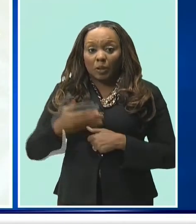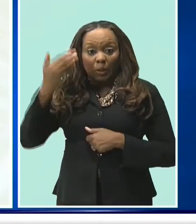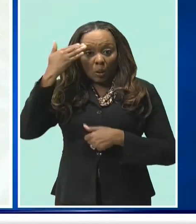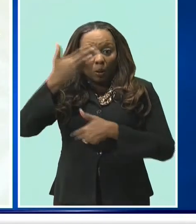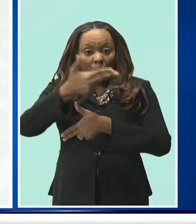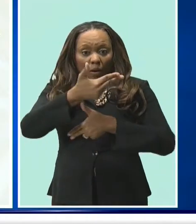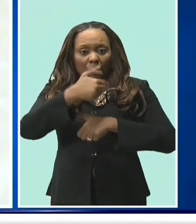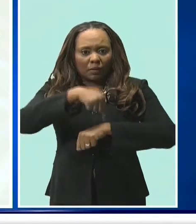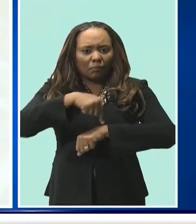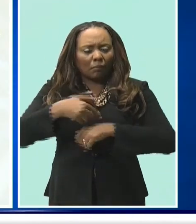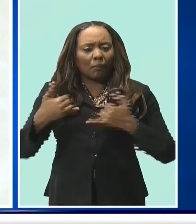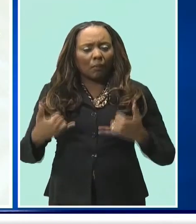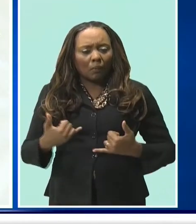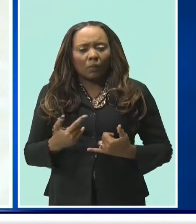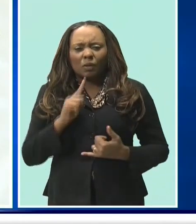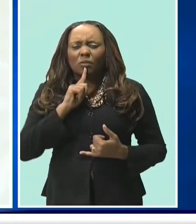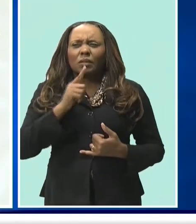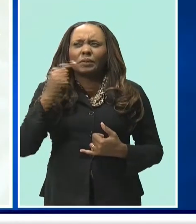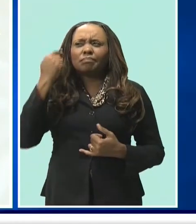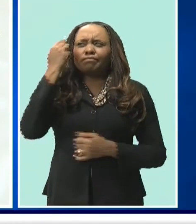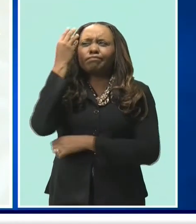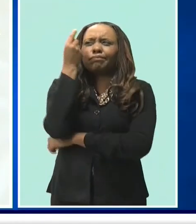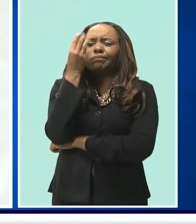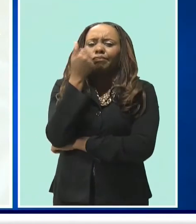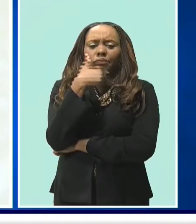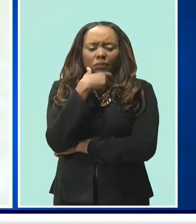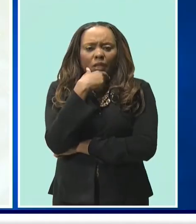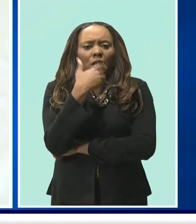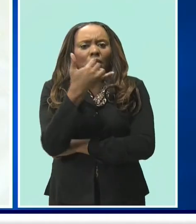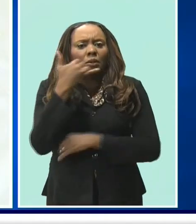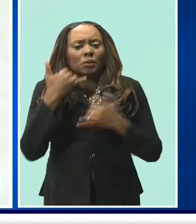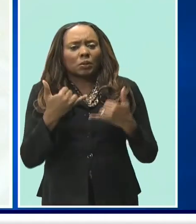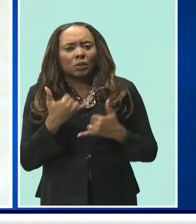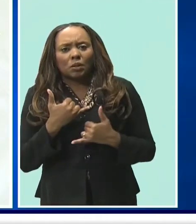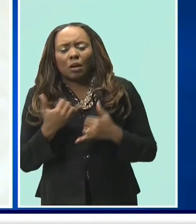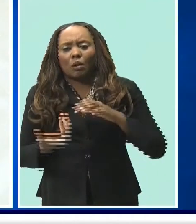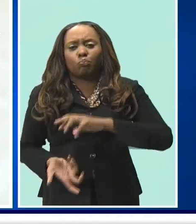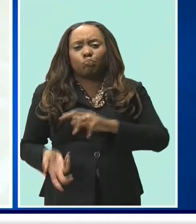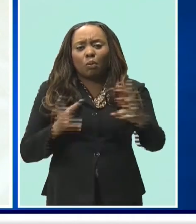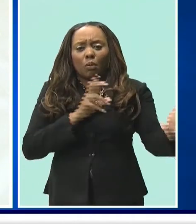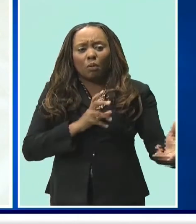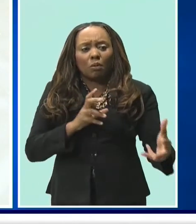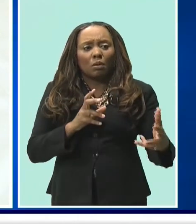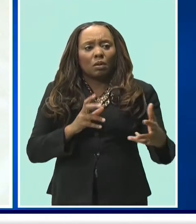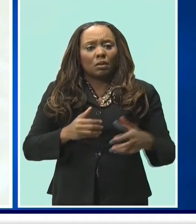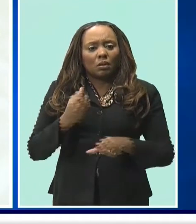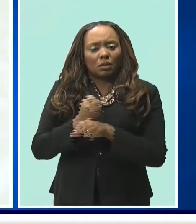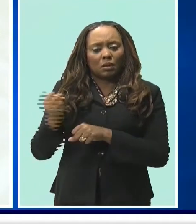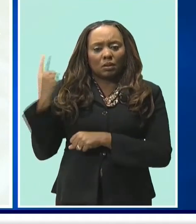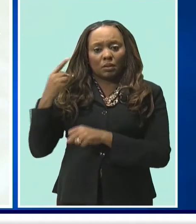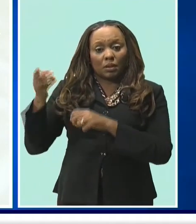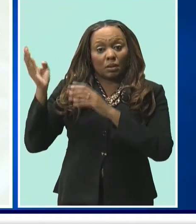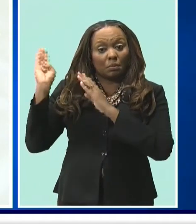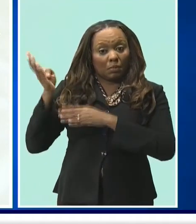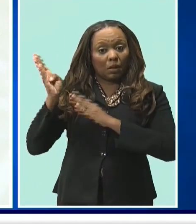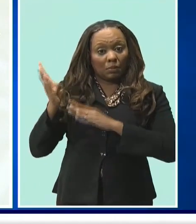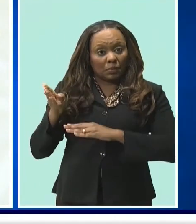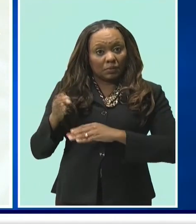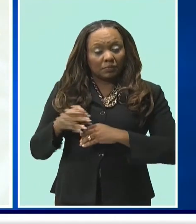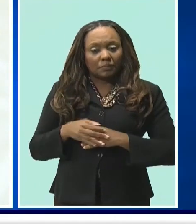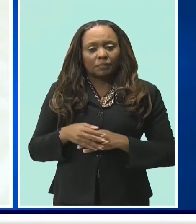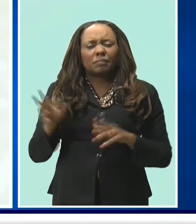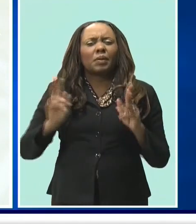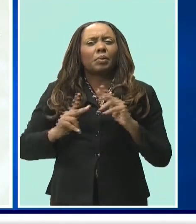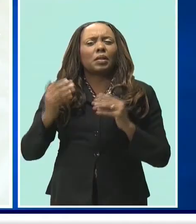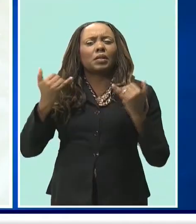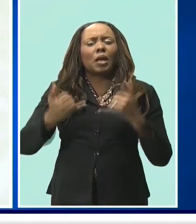season. And I figure that because of the real disaster that occurred last year in the Bahamas, persons are more